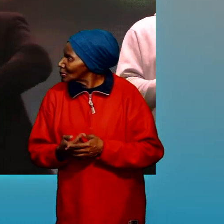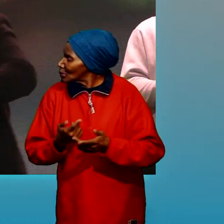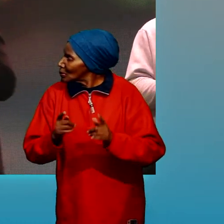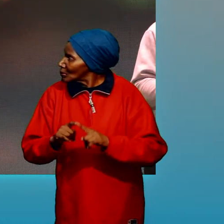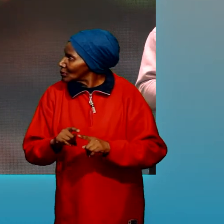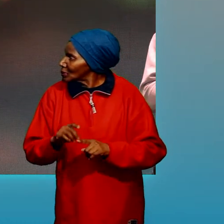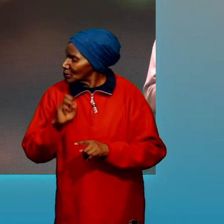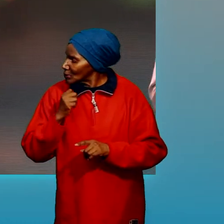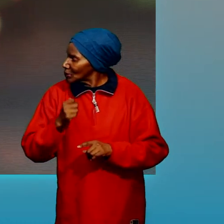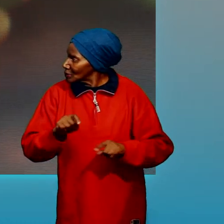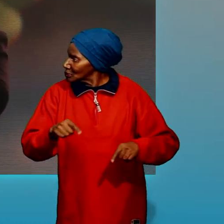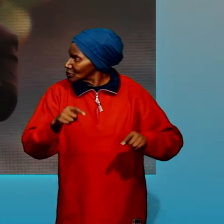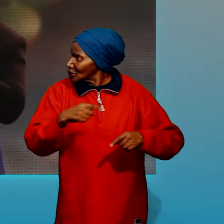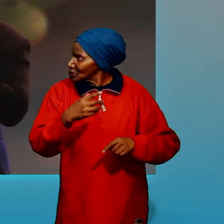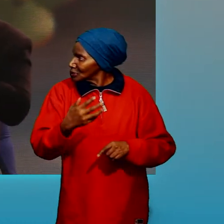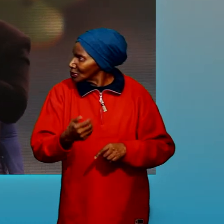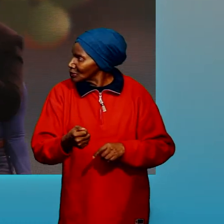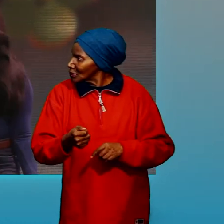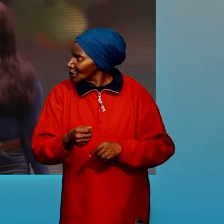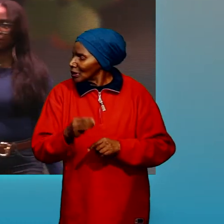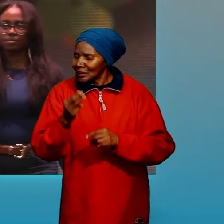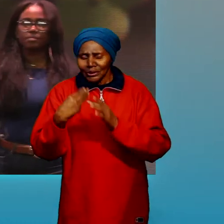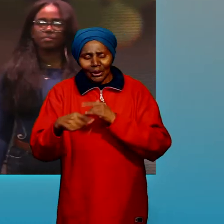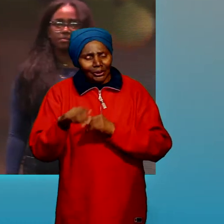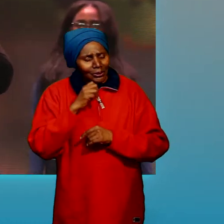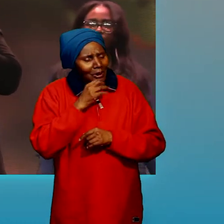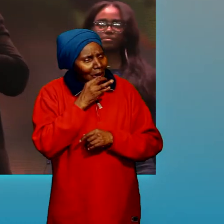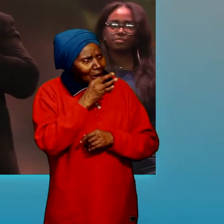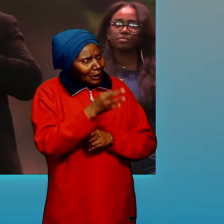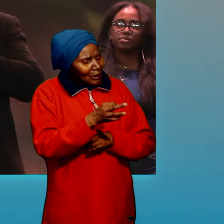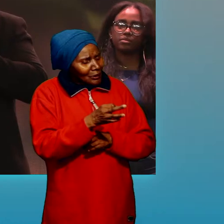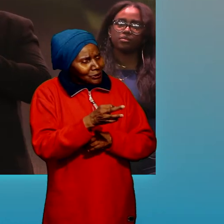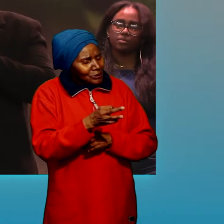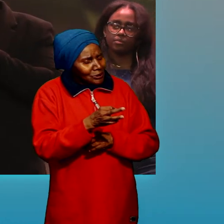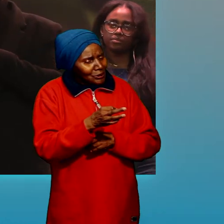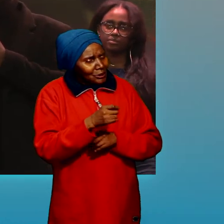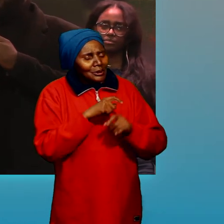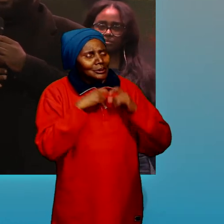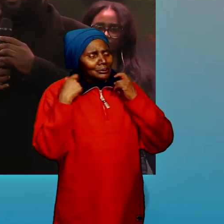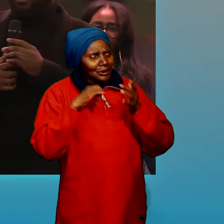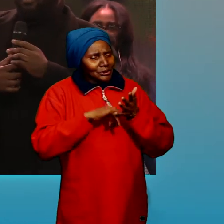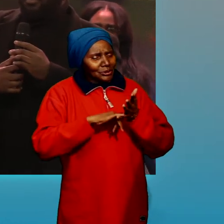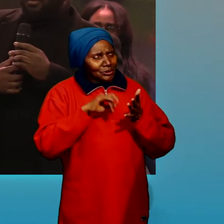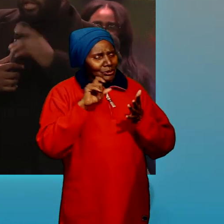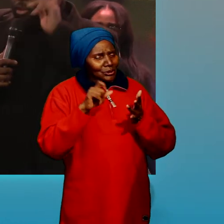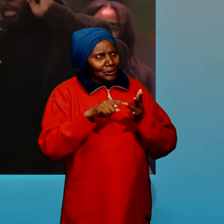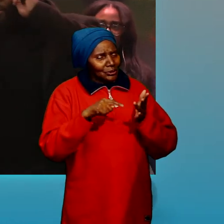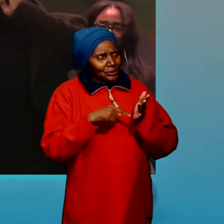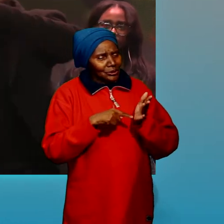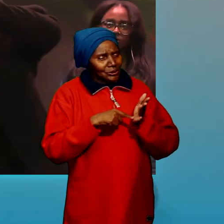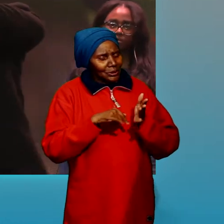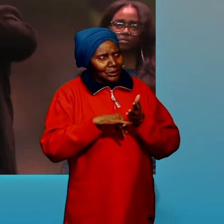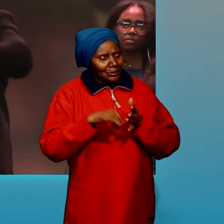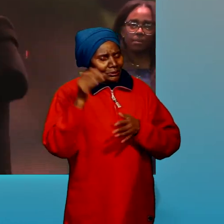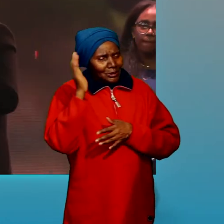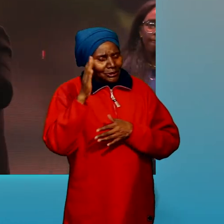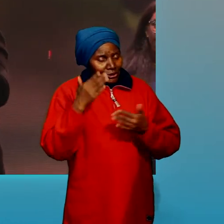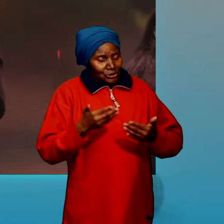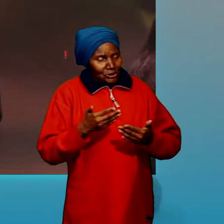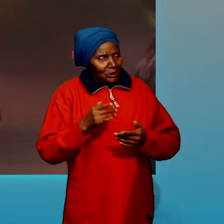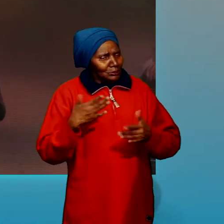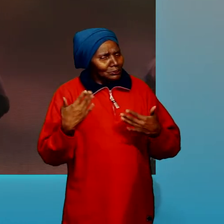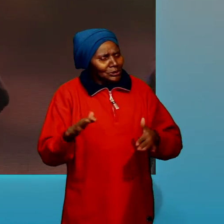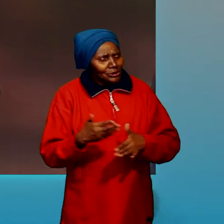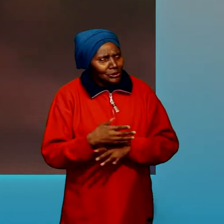be challenged. And God will ask, what did you do with Pastor Scott's message today? Did you hear it and go outside and say, yeah, it was a